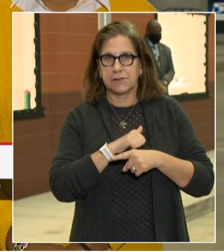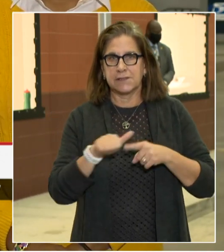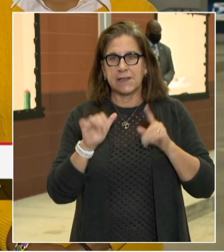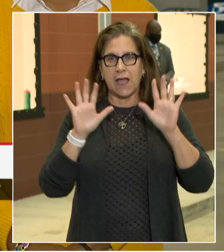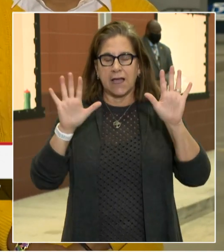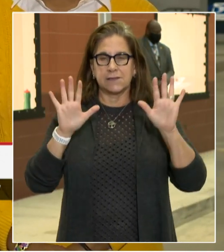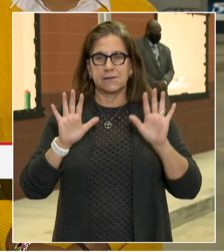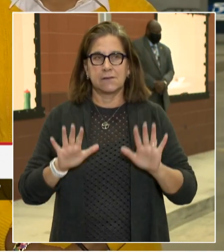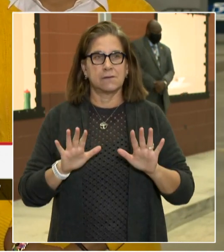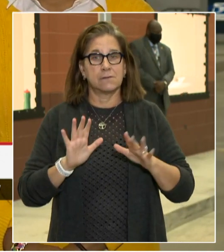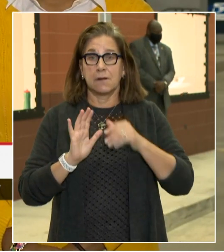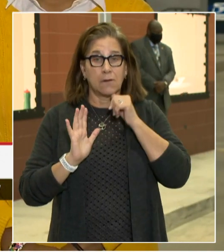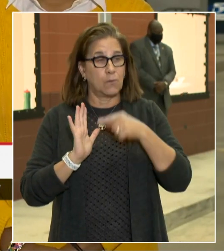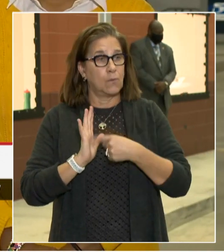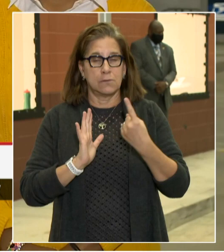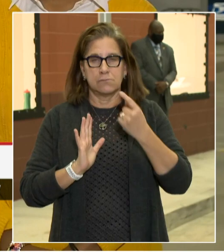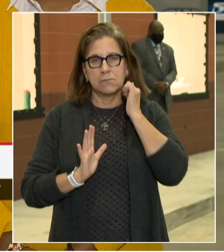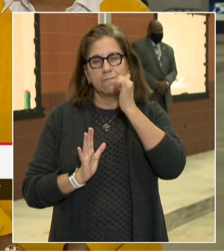always resonate with me.